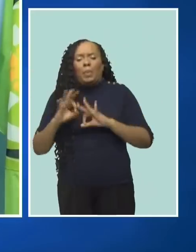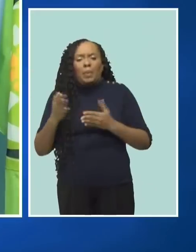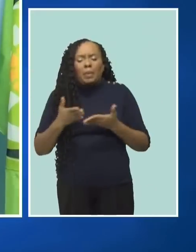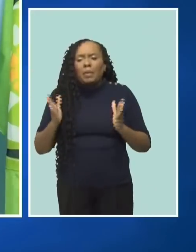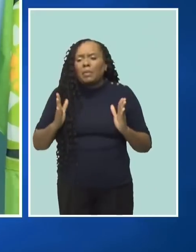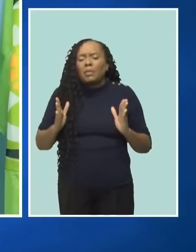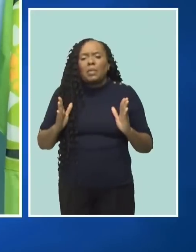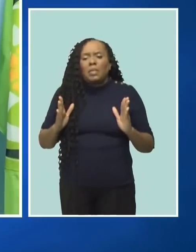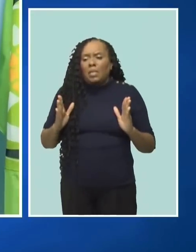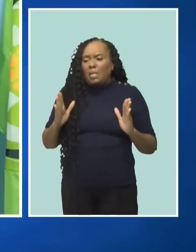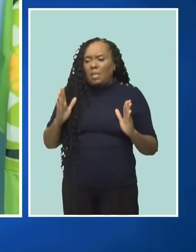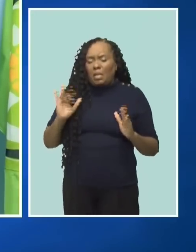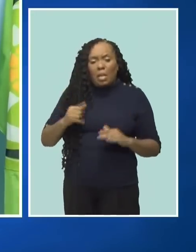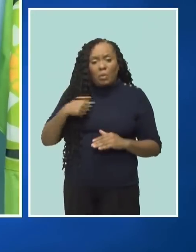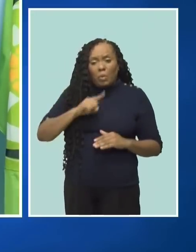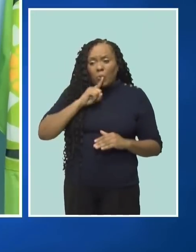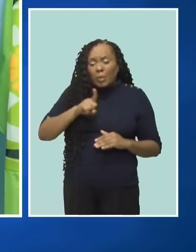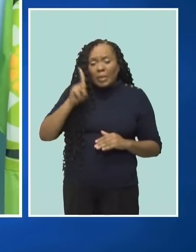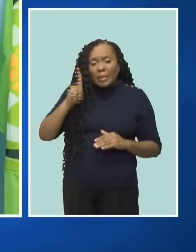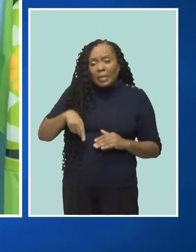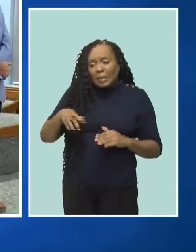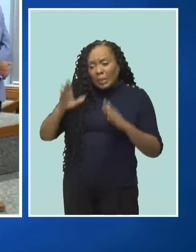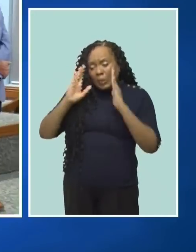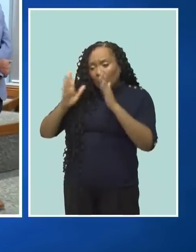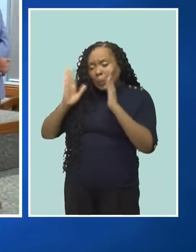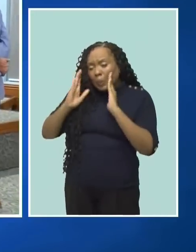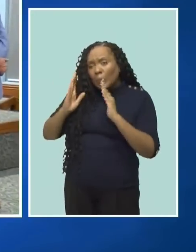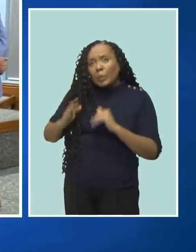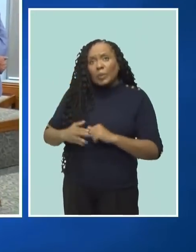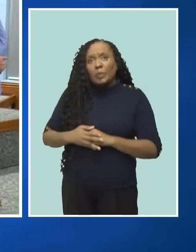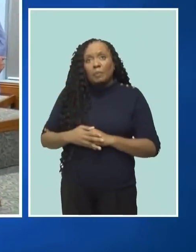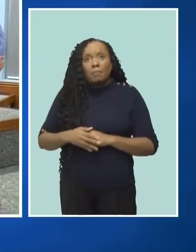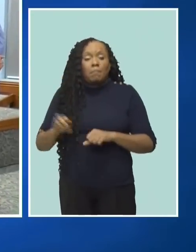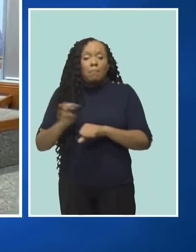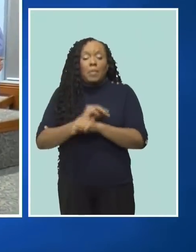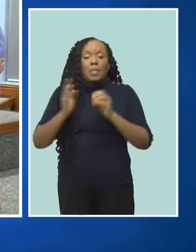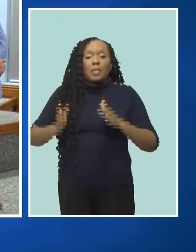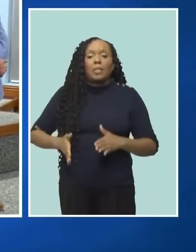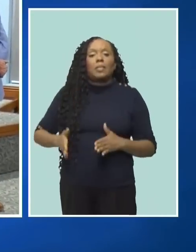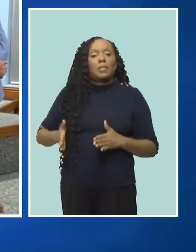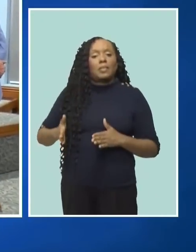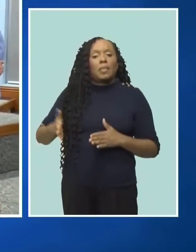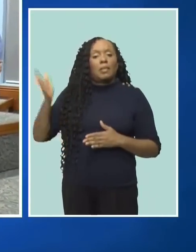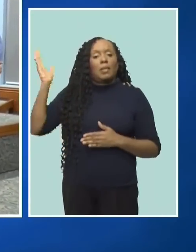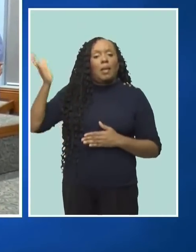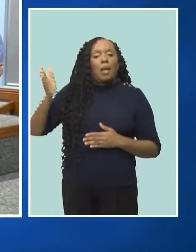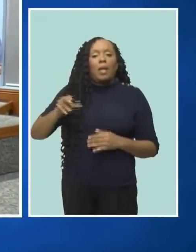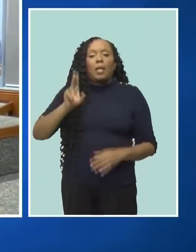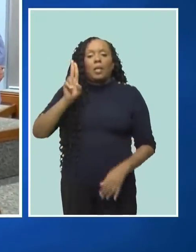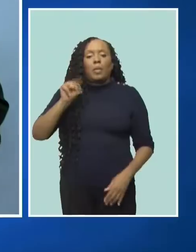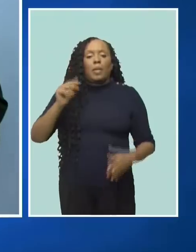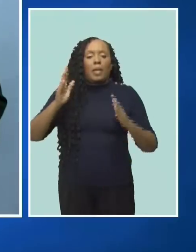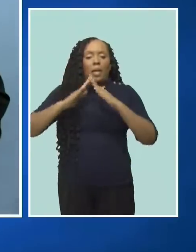think are self-evident. Minister Simmons' comments came at a function at the UN House to commemorate UN